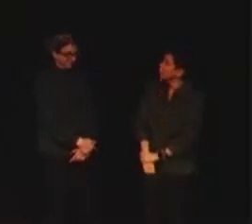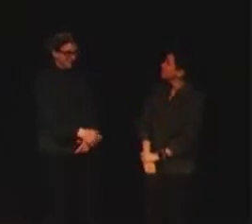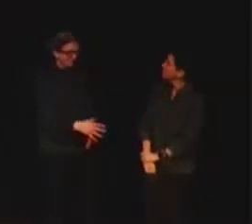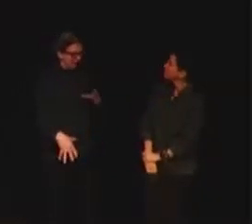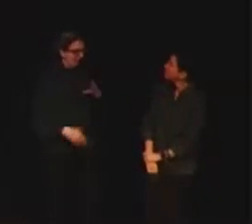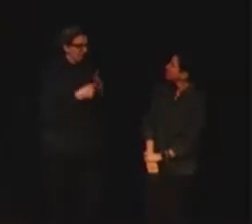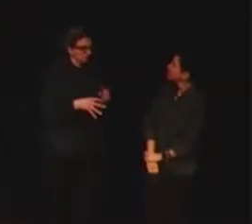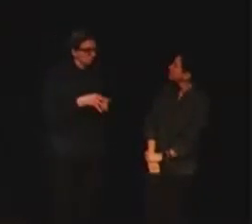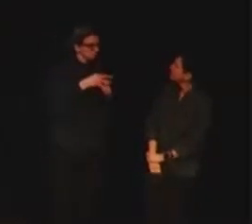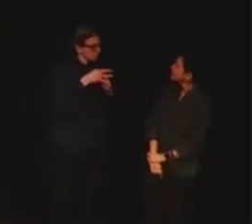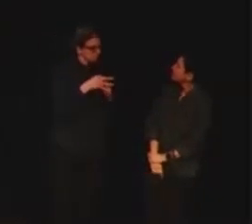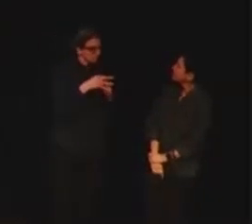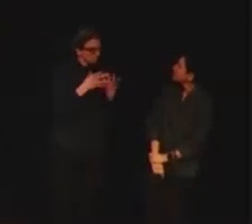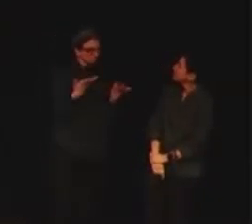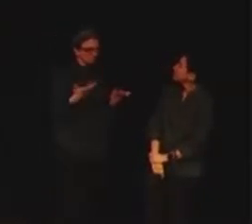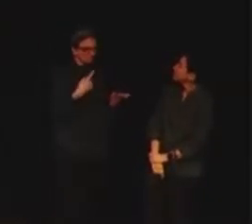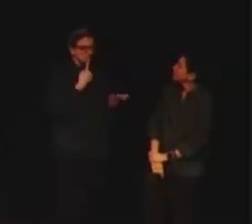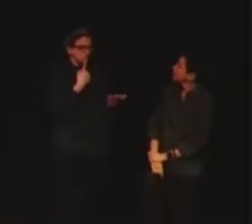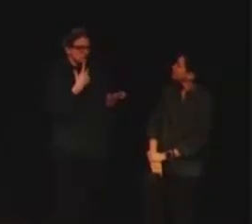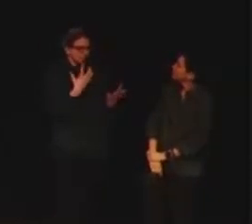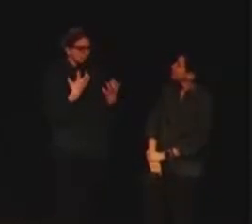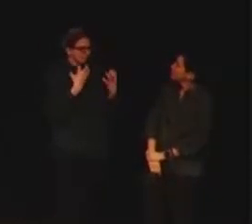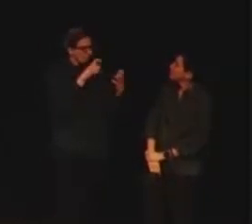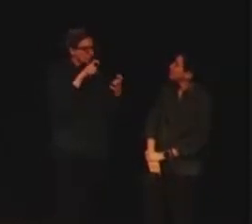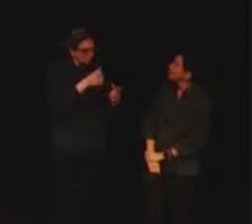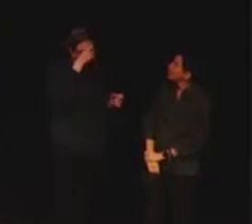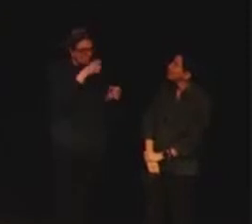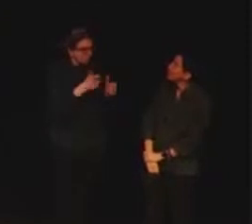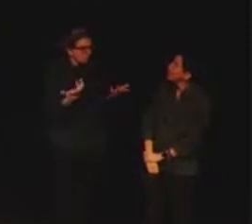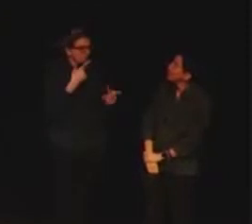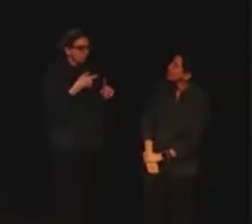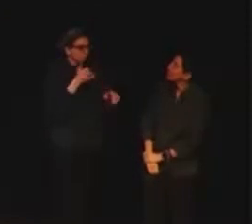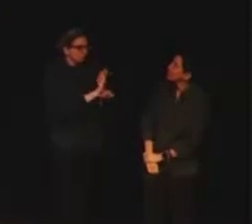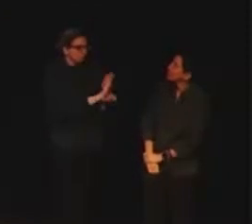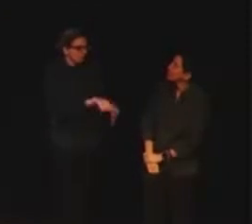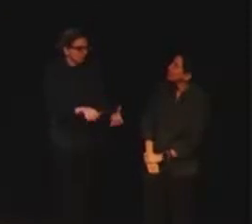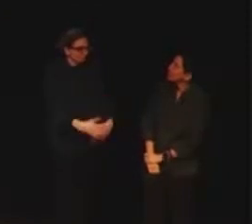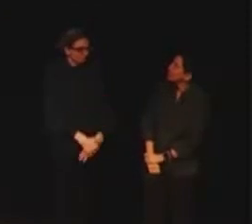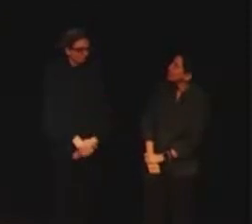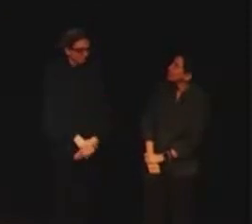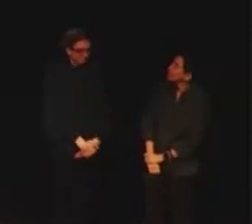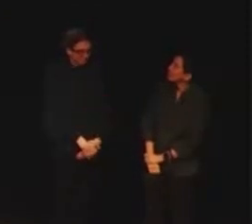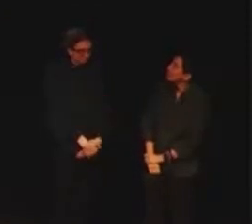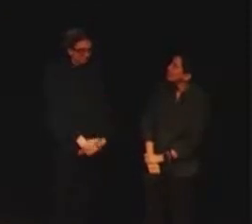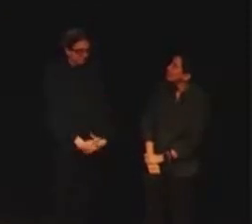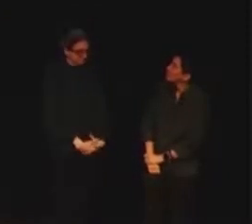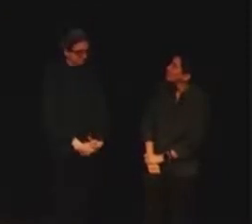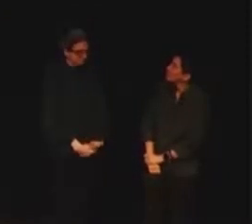folks, what do you say? What's the one thing that we should take away from your wonderful and hilarious film?